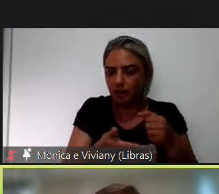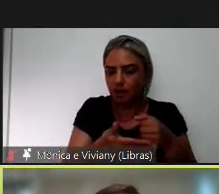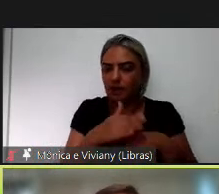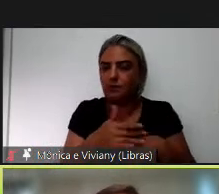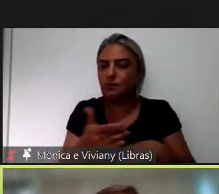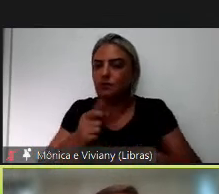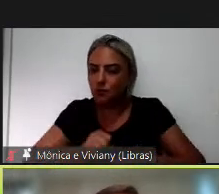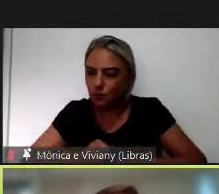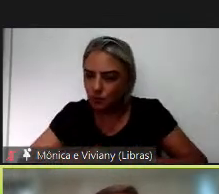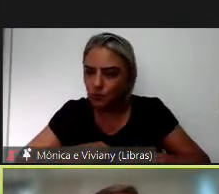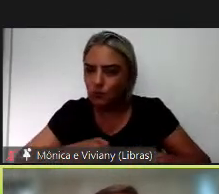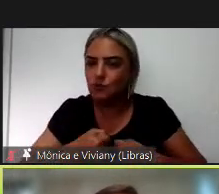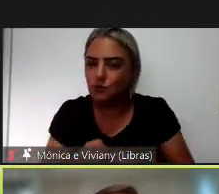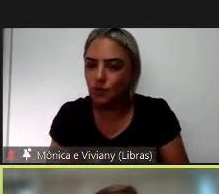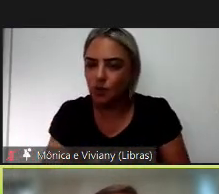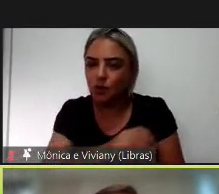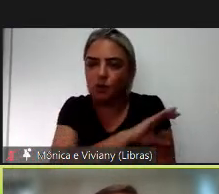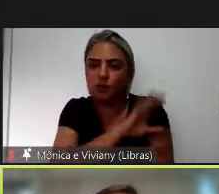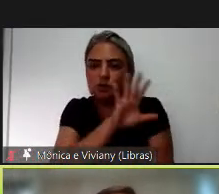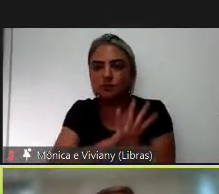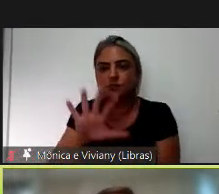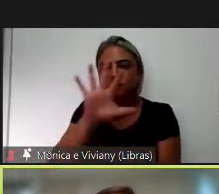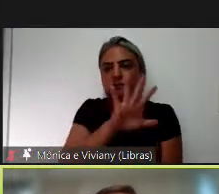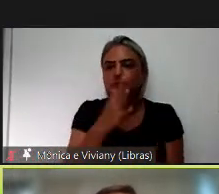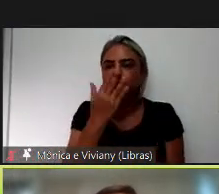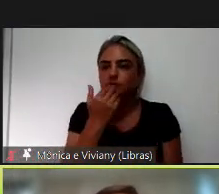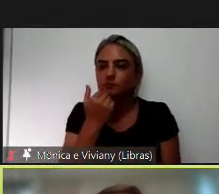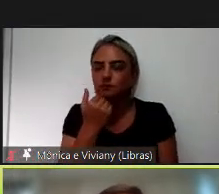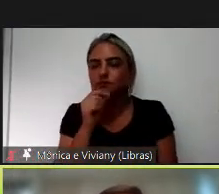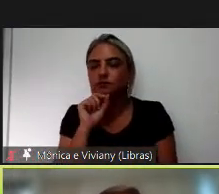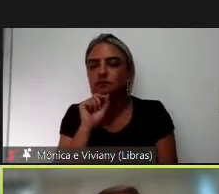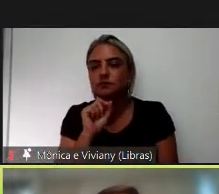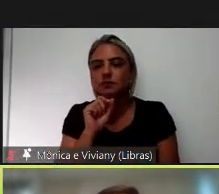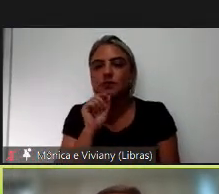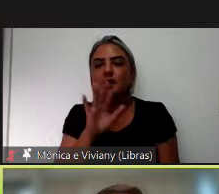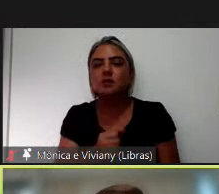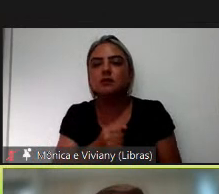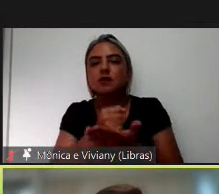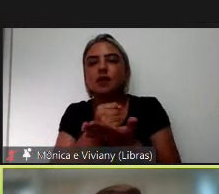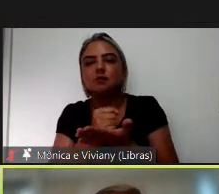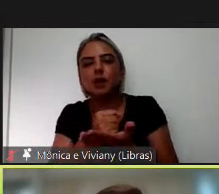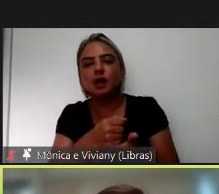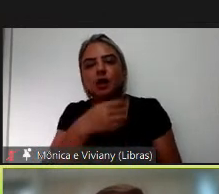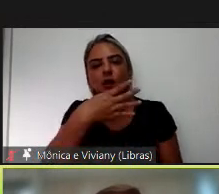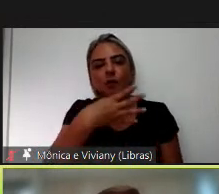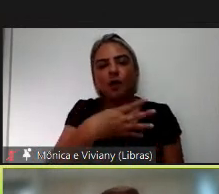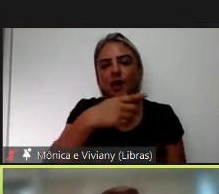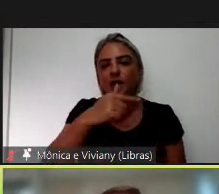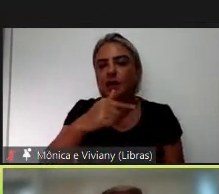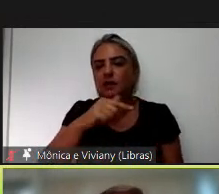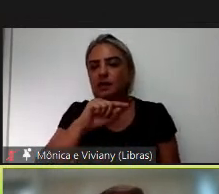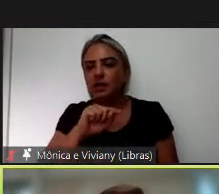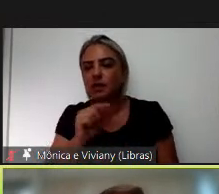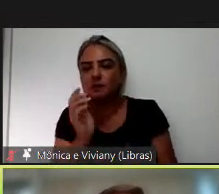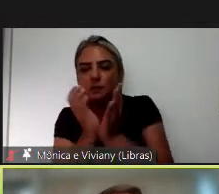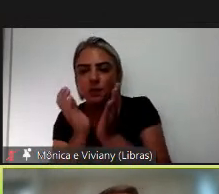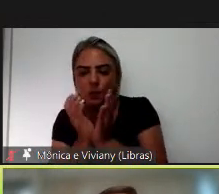today, it's a recommendation, it's another effort for coordination to support this